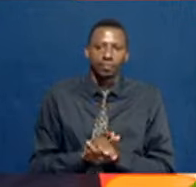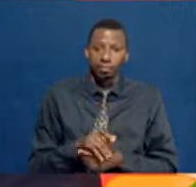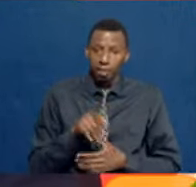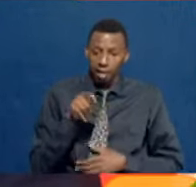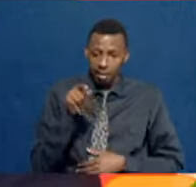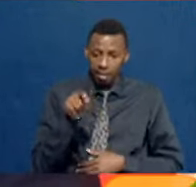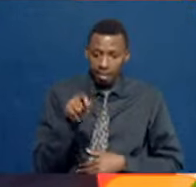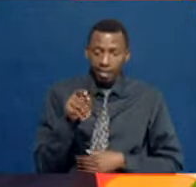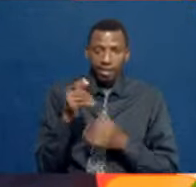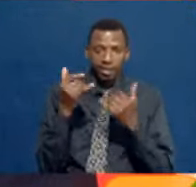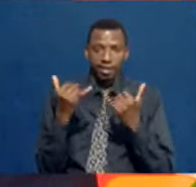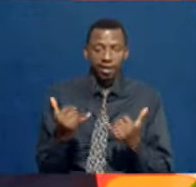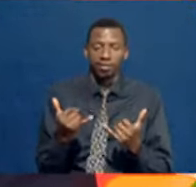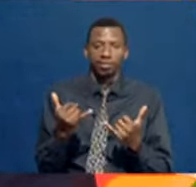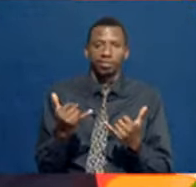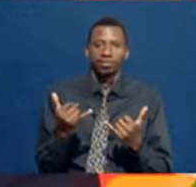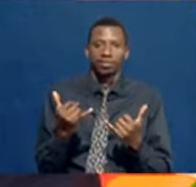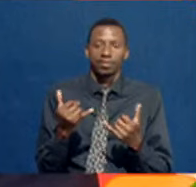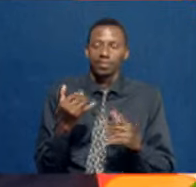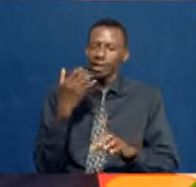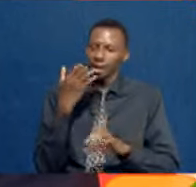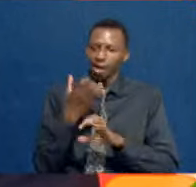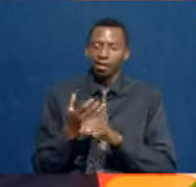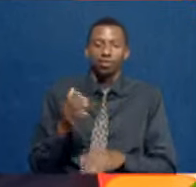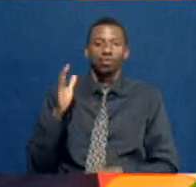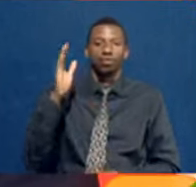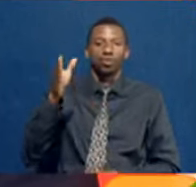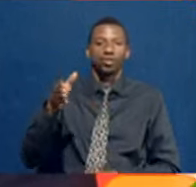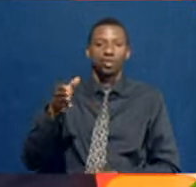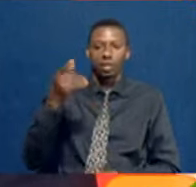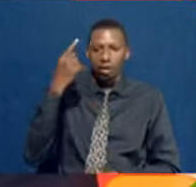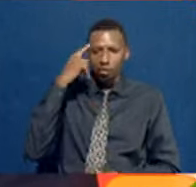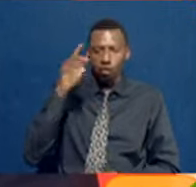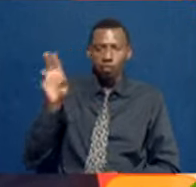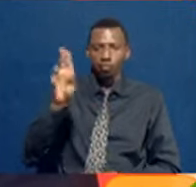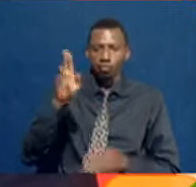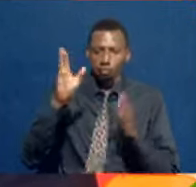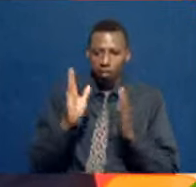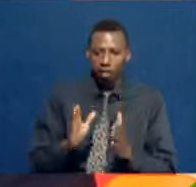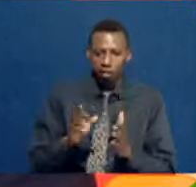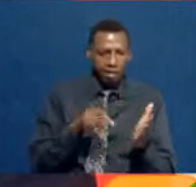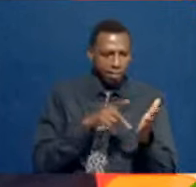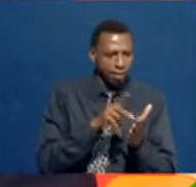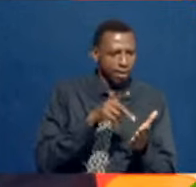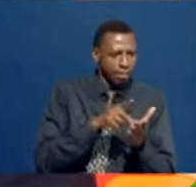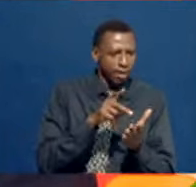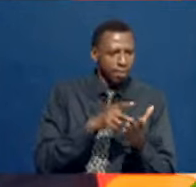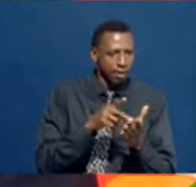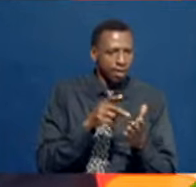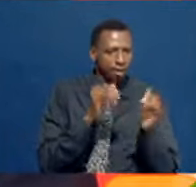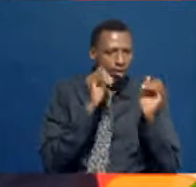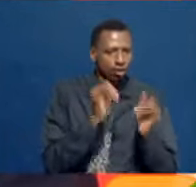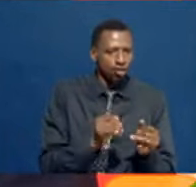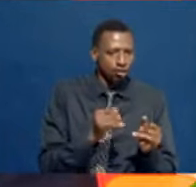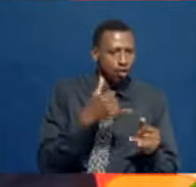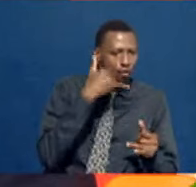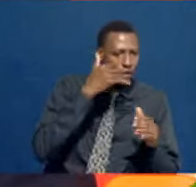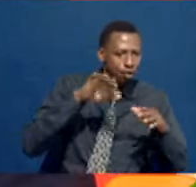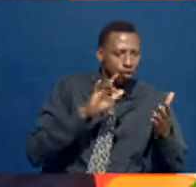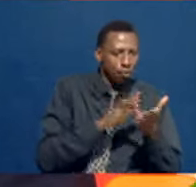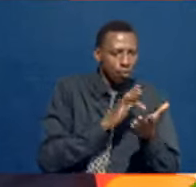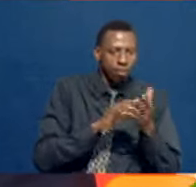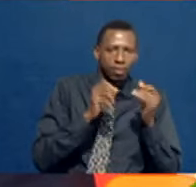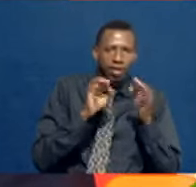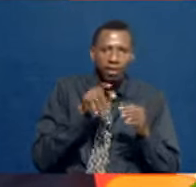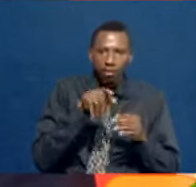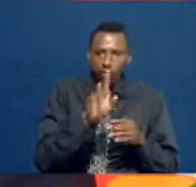upon it will be very difficult for a user to keep buying gadgets if your gadget cannot